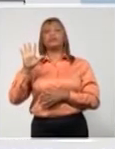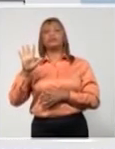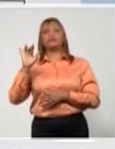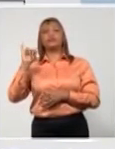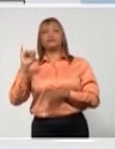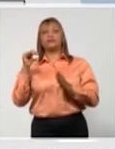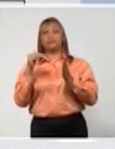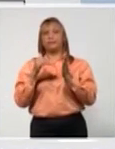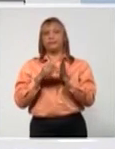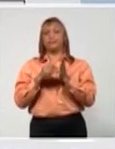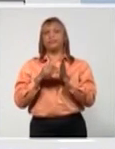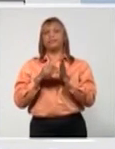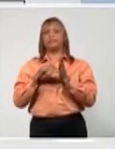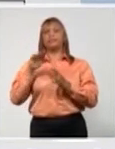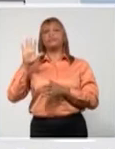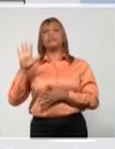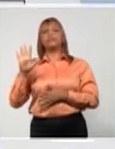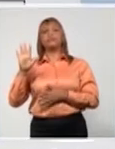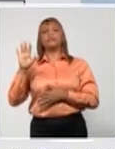to